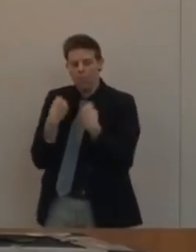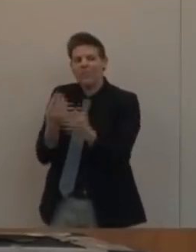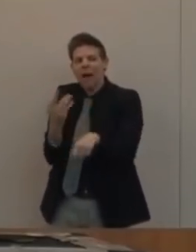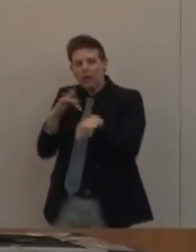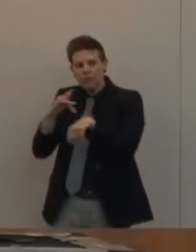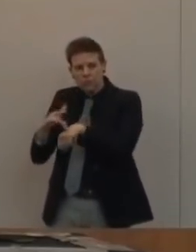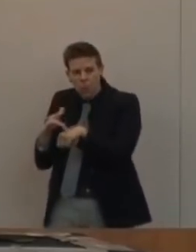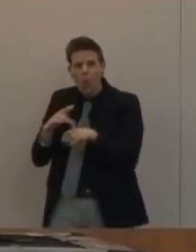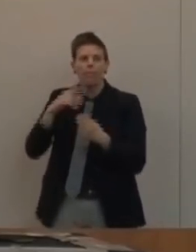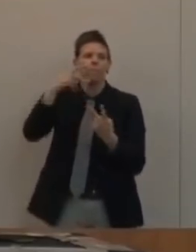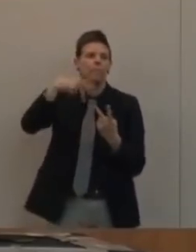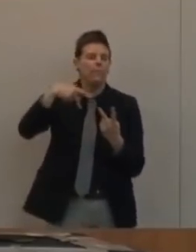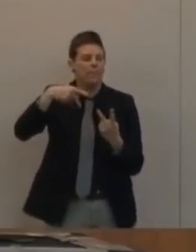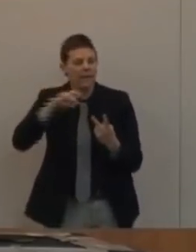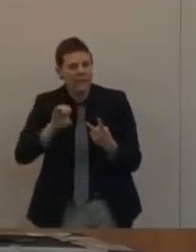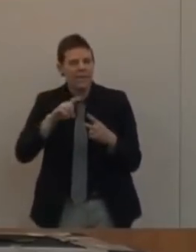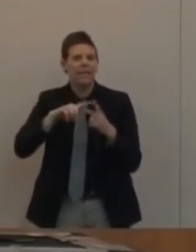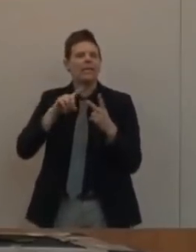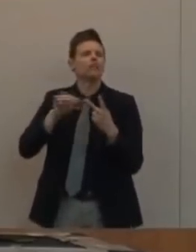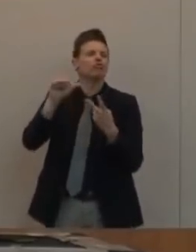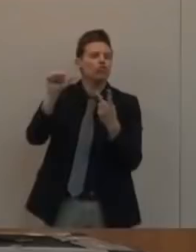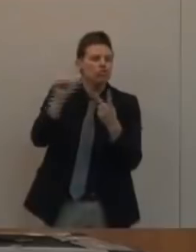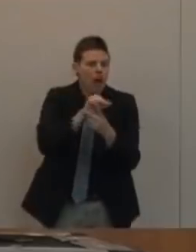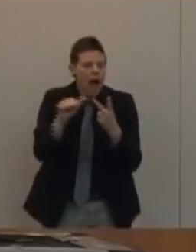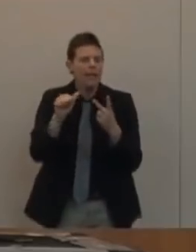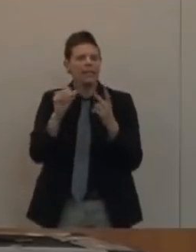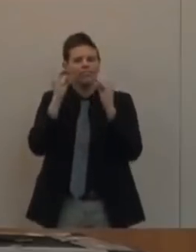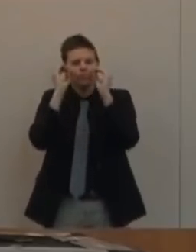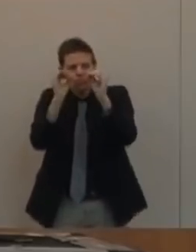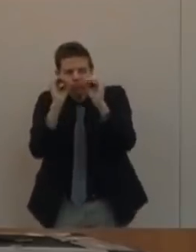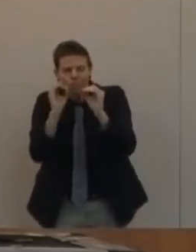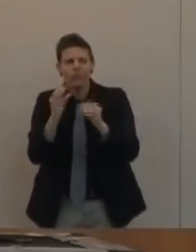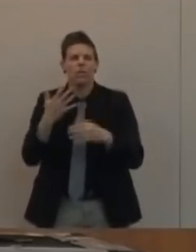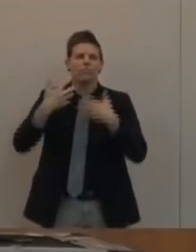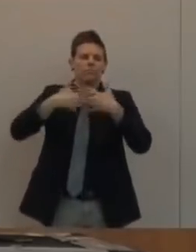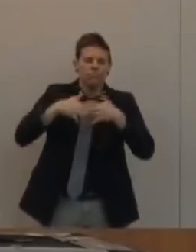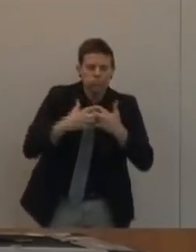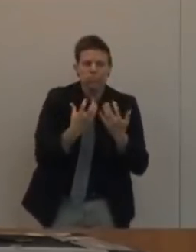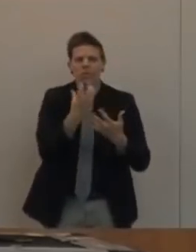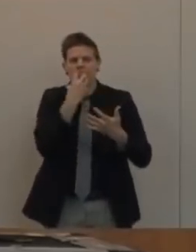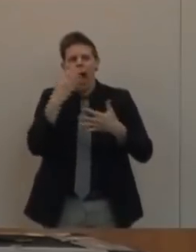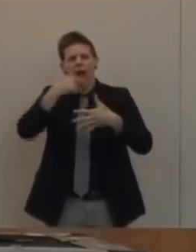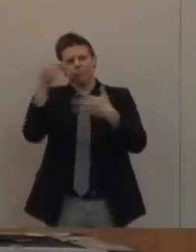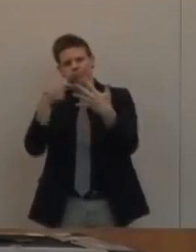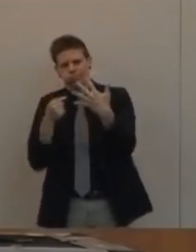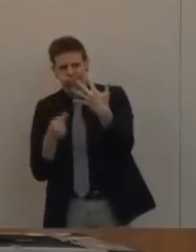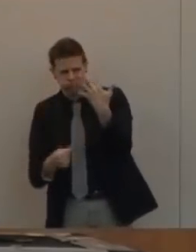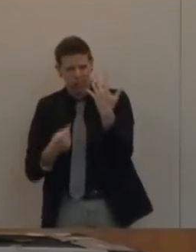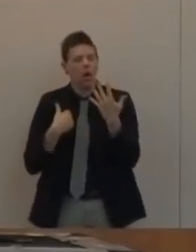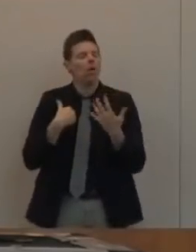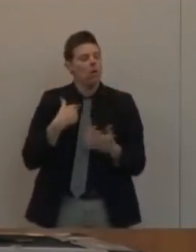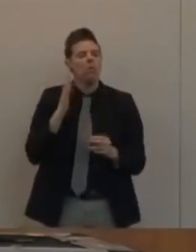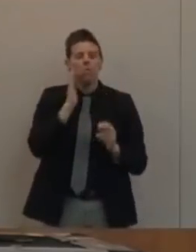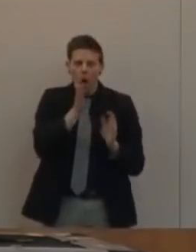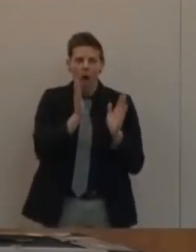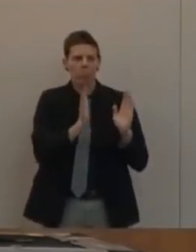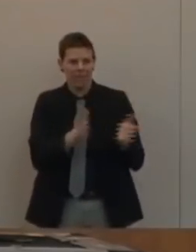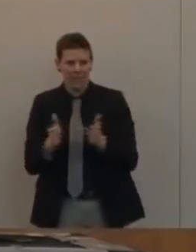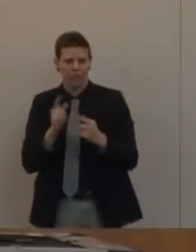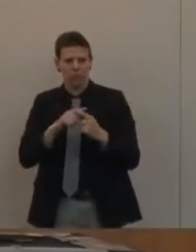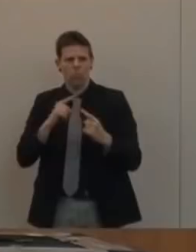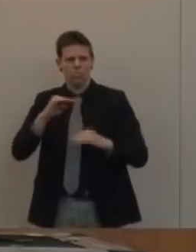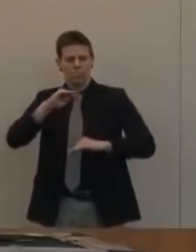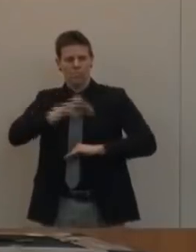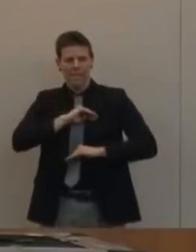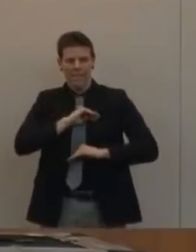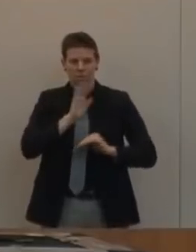protective equipment, training, ventilators. We want to make sure that we're as prepared to meet the needs everywhere. But because we're a